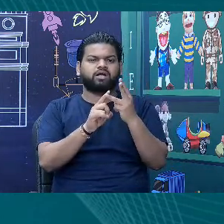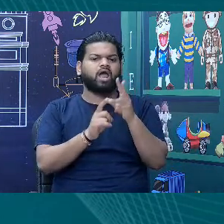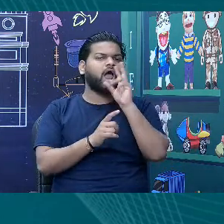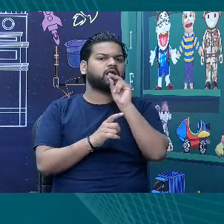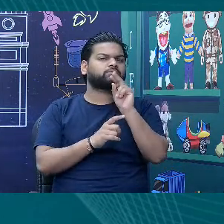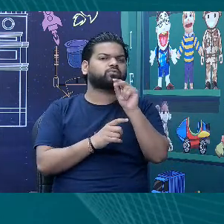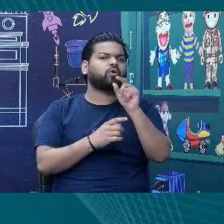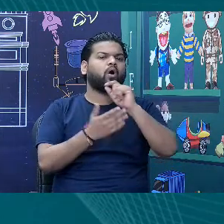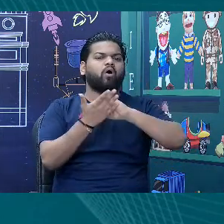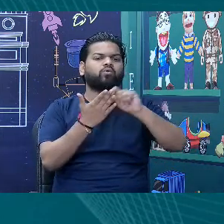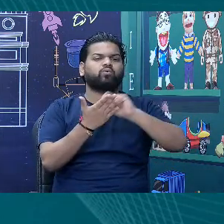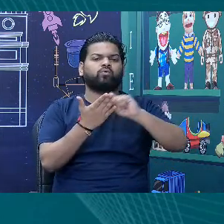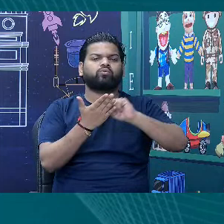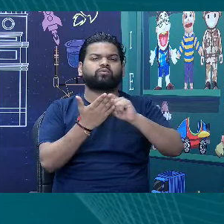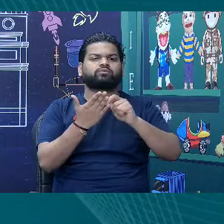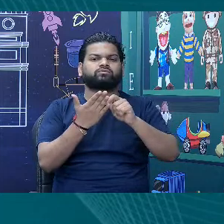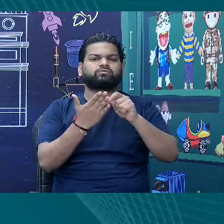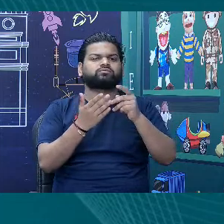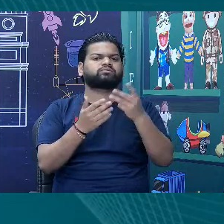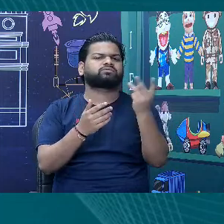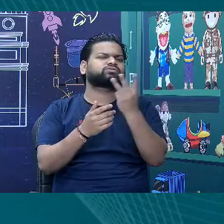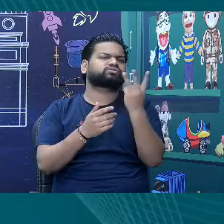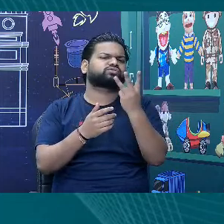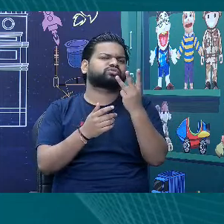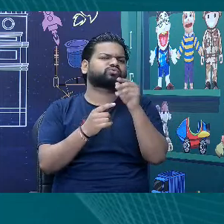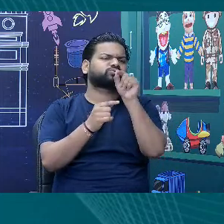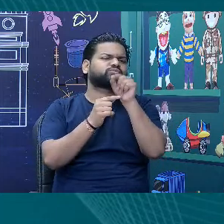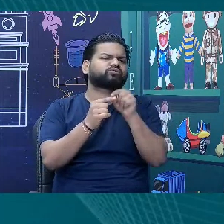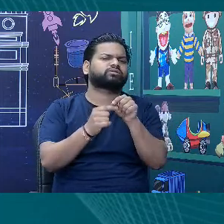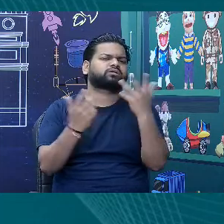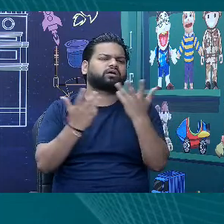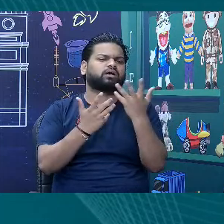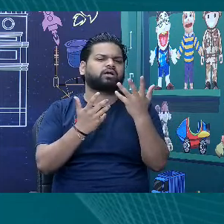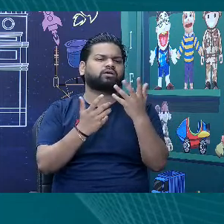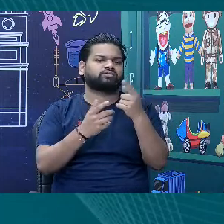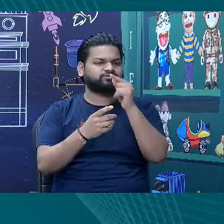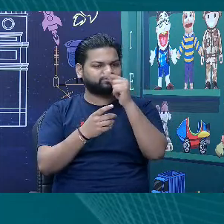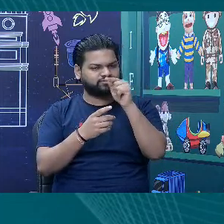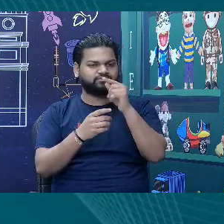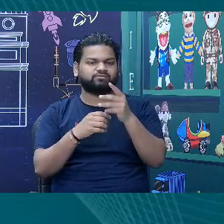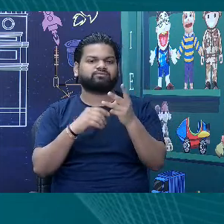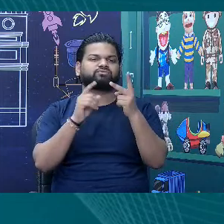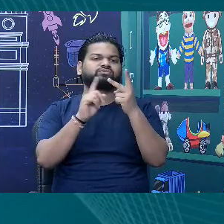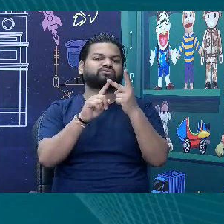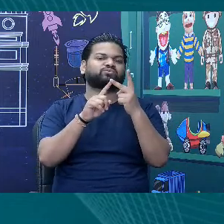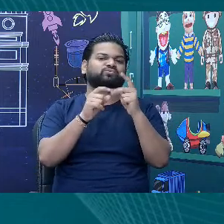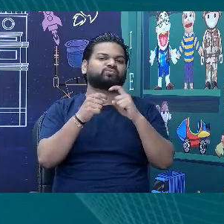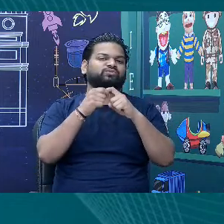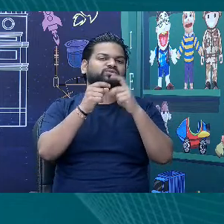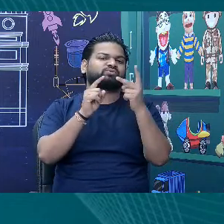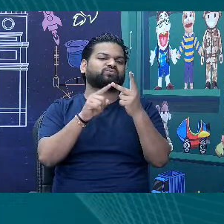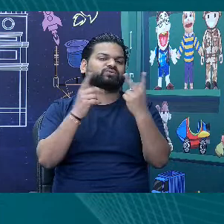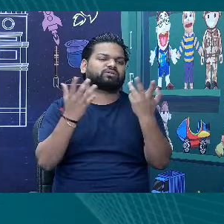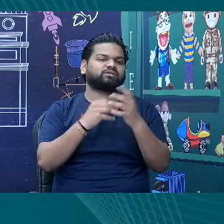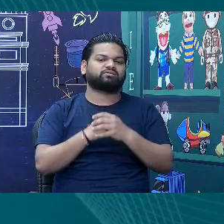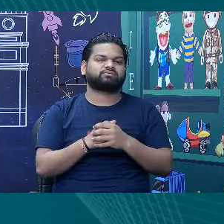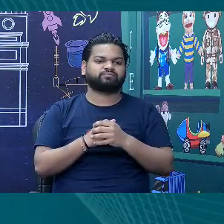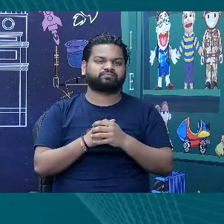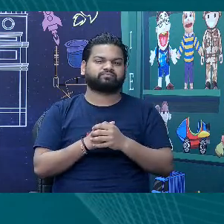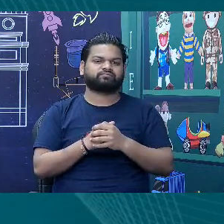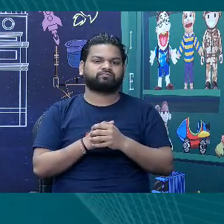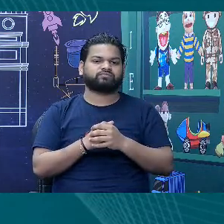writing? Which possibilities of his body is he talking about? Then question 2 is, which is the